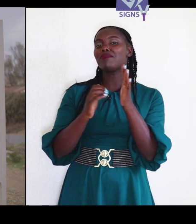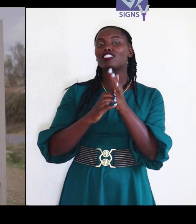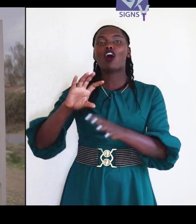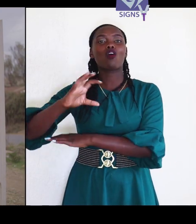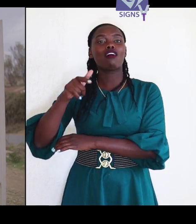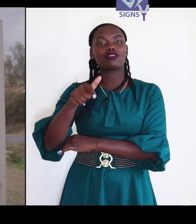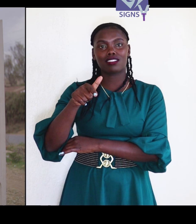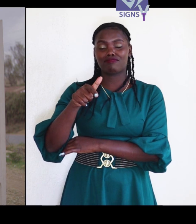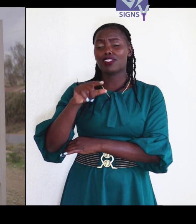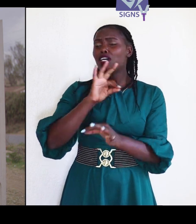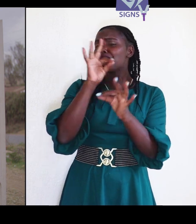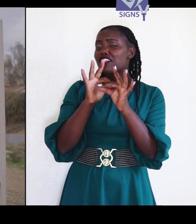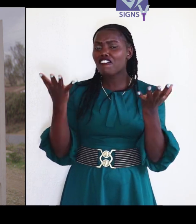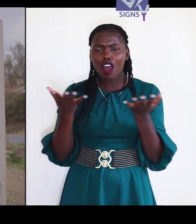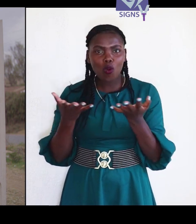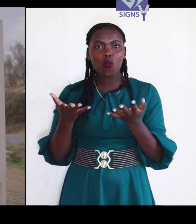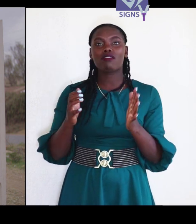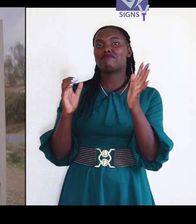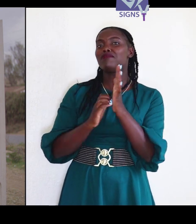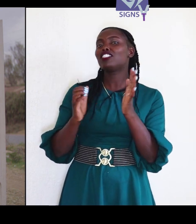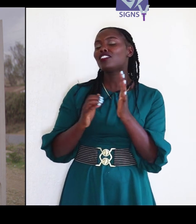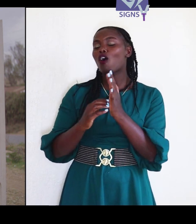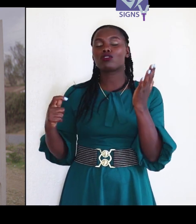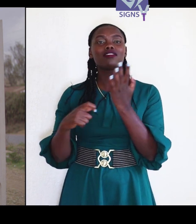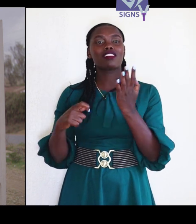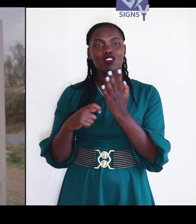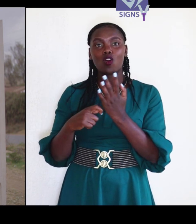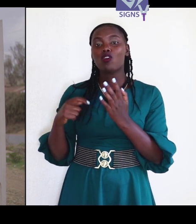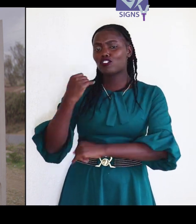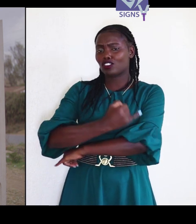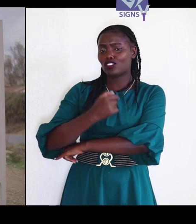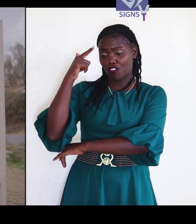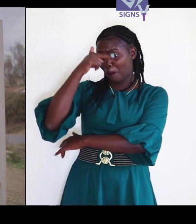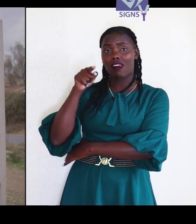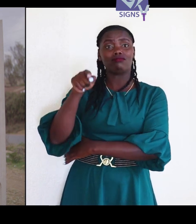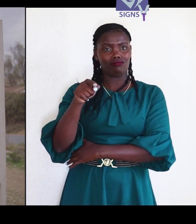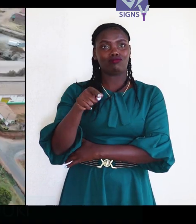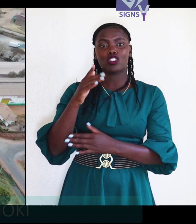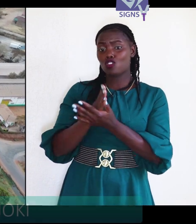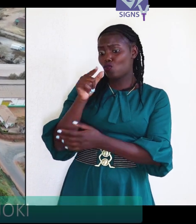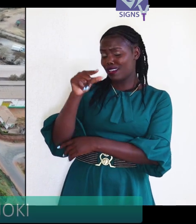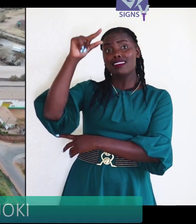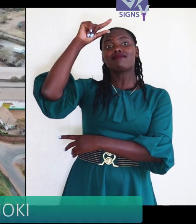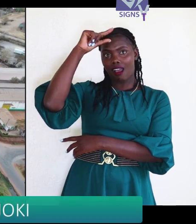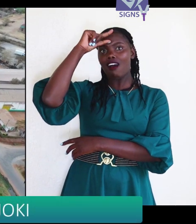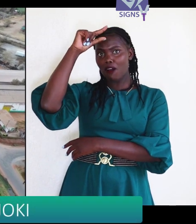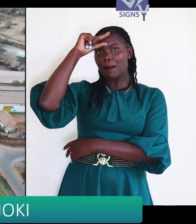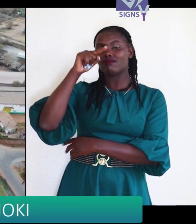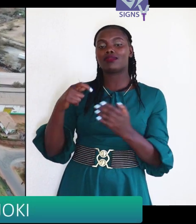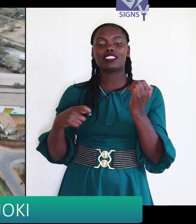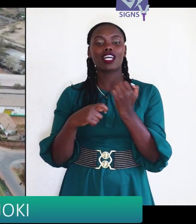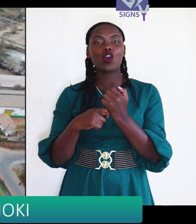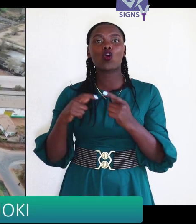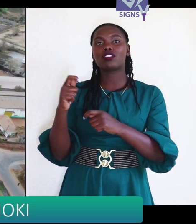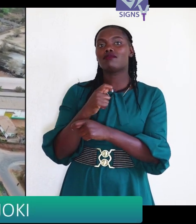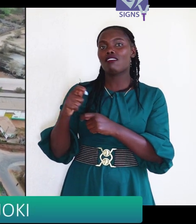Today, we're in Machakos County, specifically at the Machakos Technical Institute for the Blind. This is a government